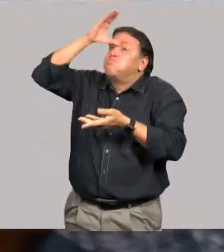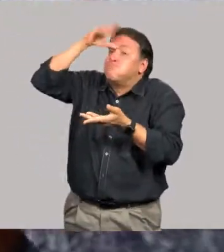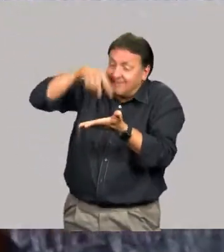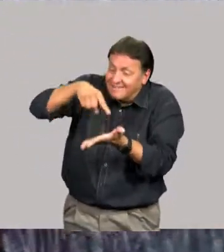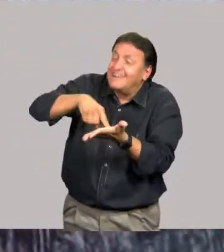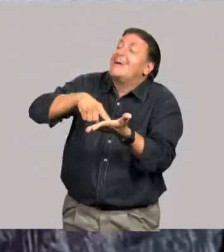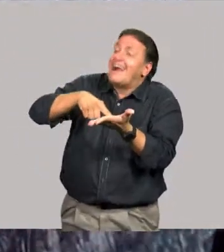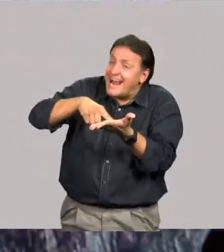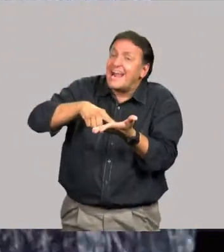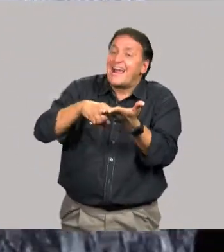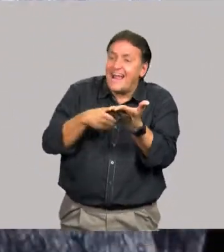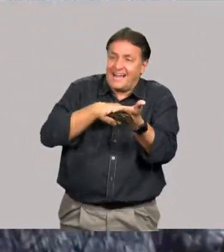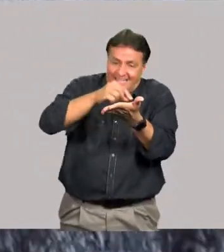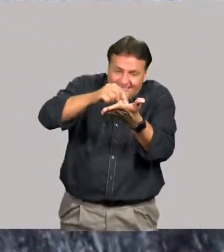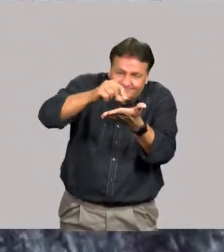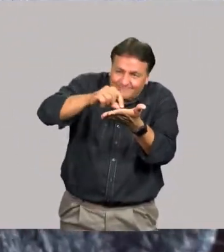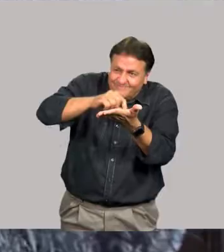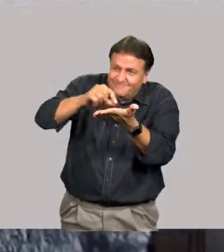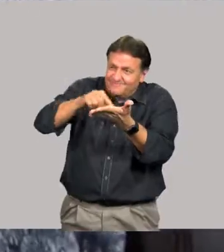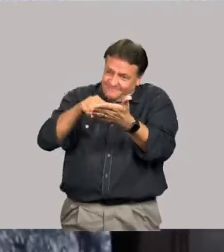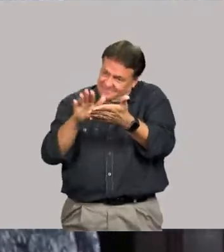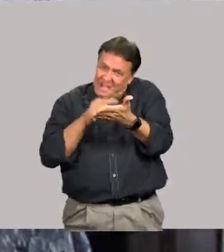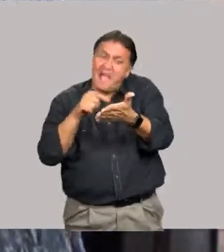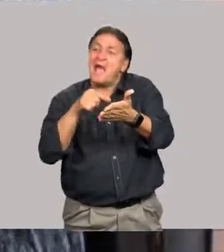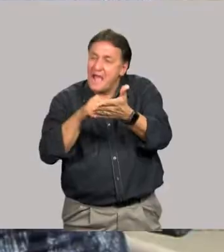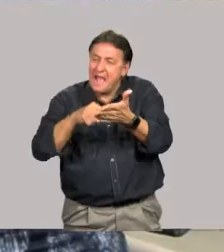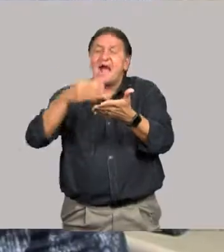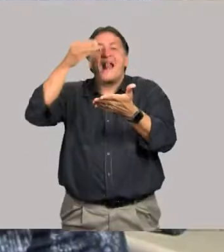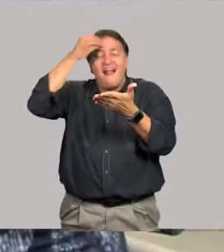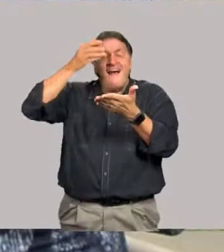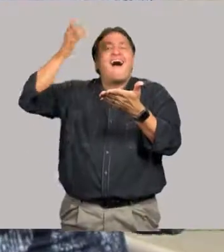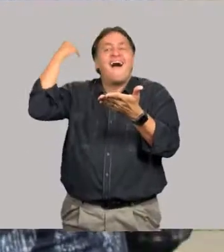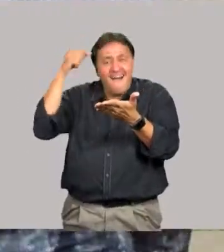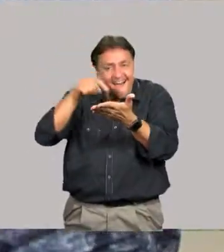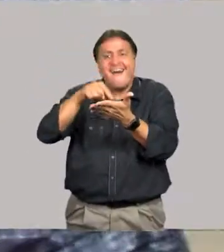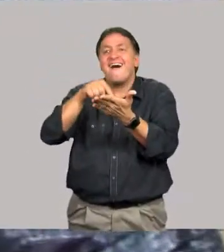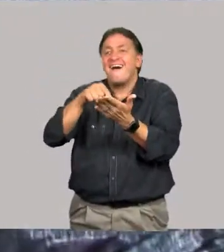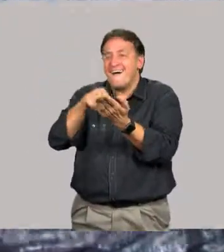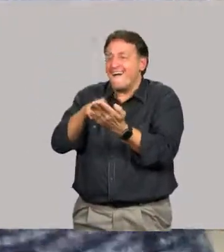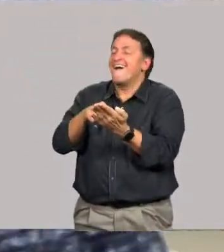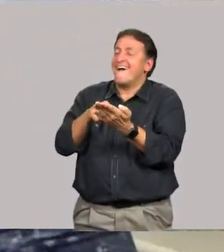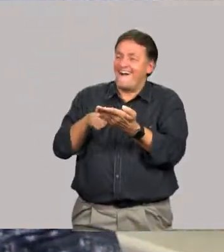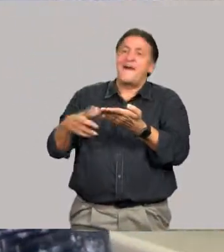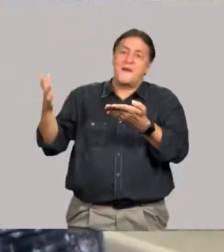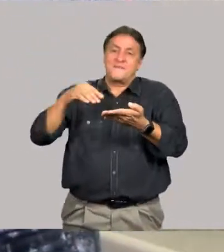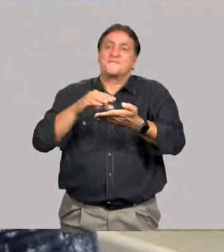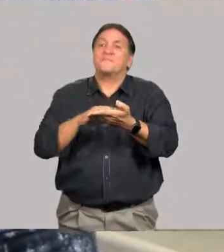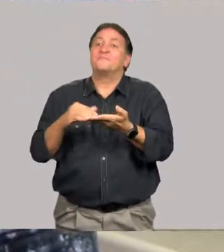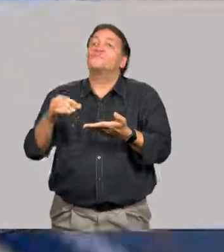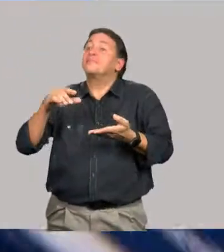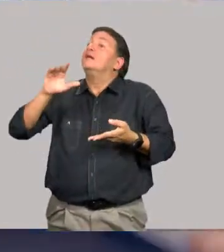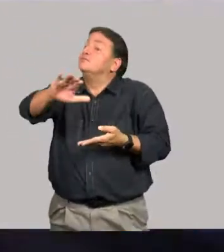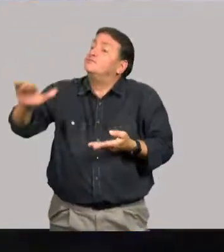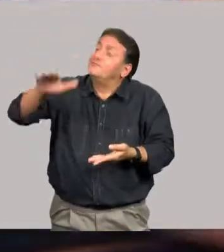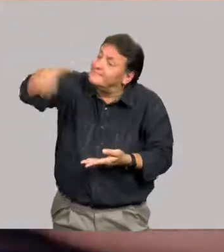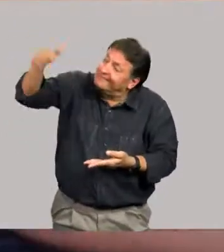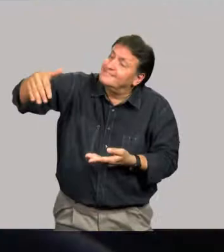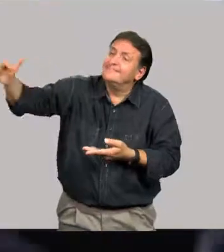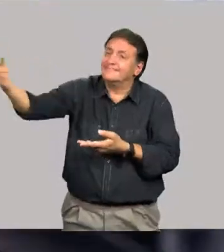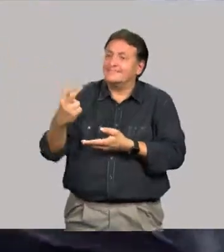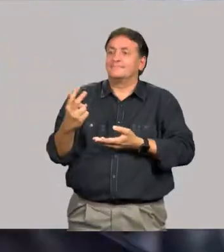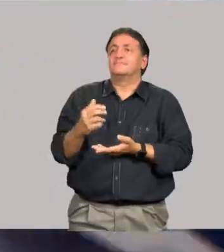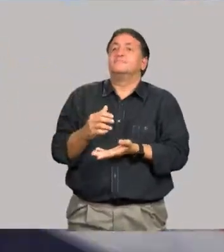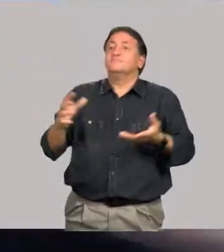the flashlight. I got it right here. Oh, and you know what? I took a preparedness class last month. The instructor said there's a checklist in